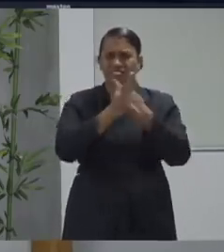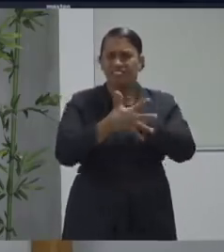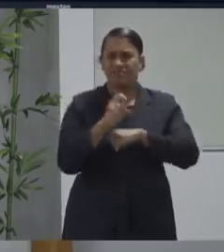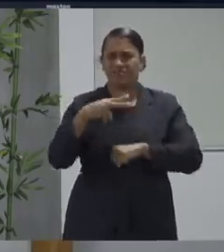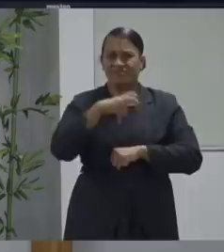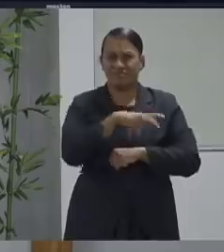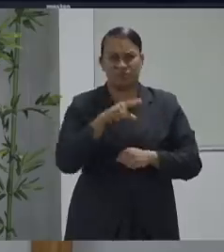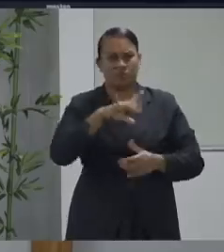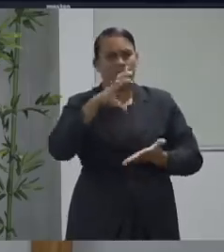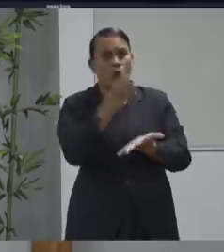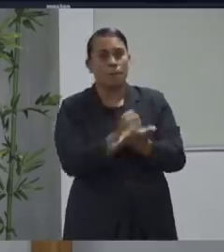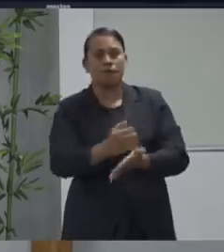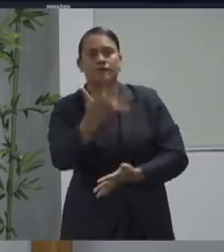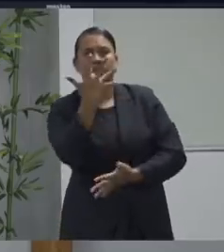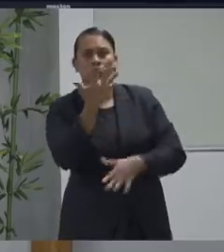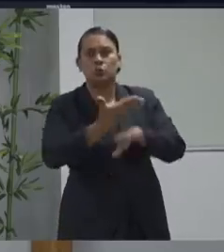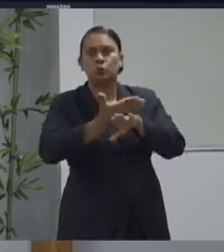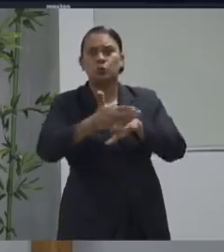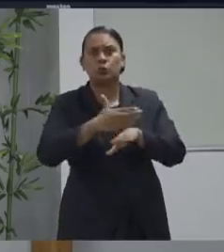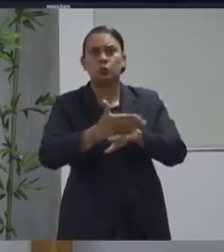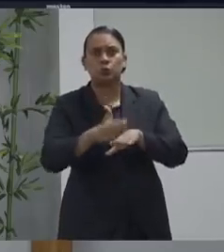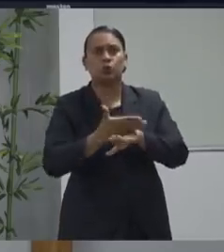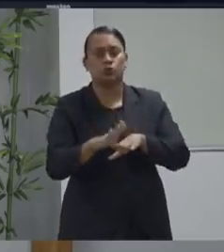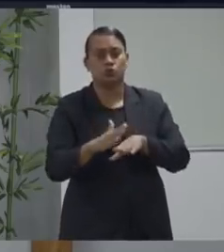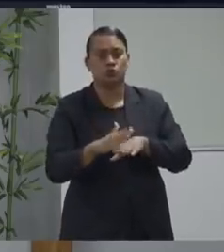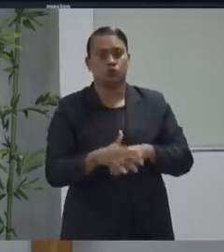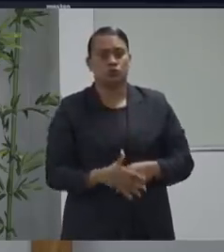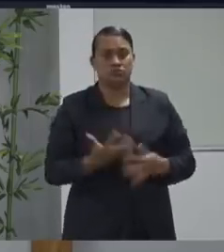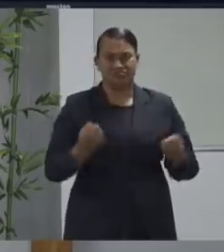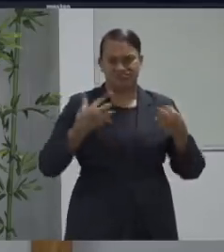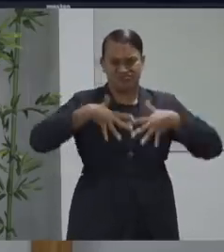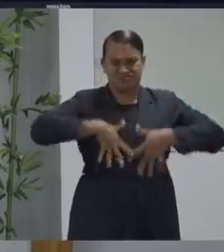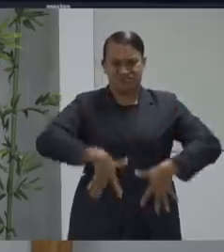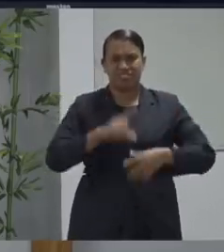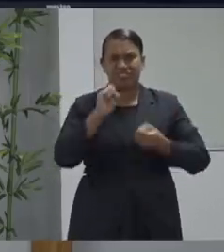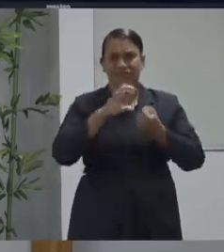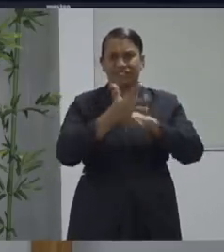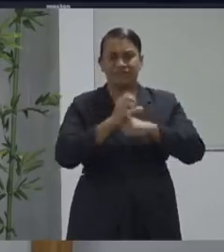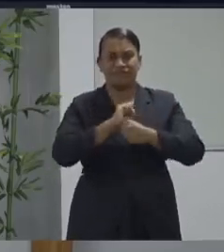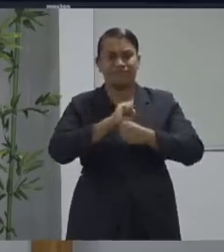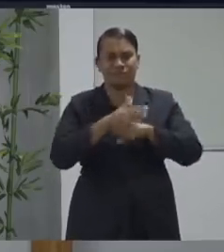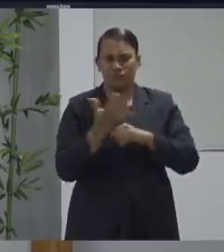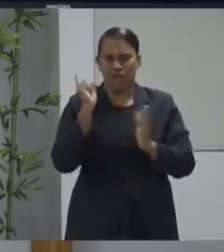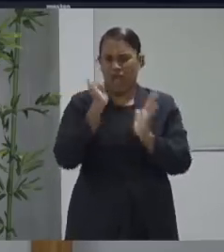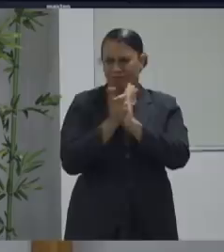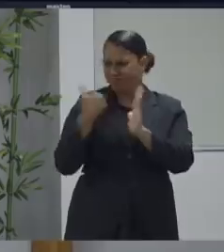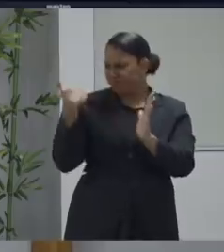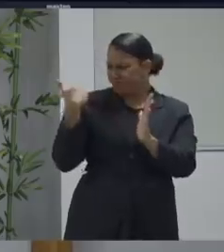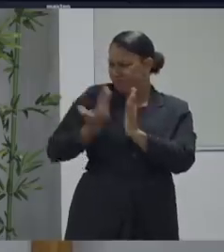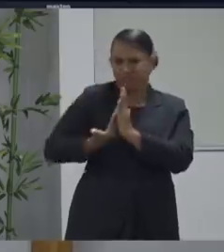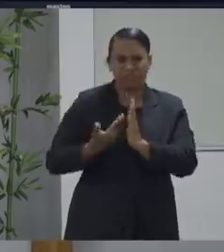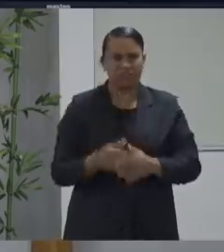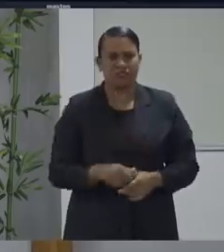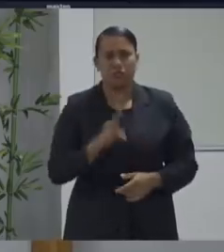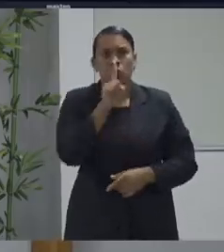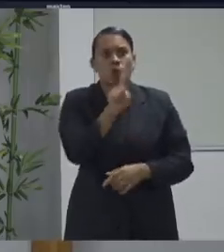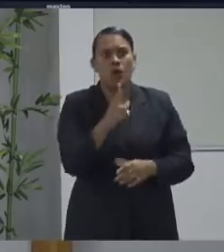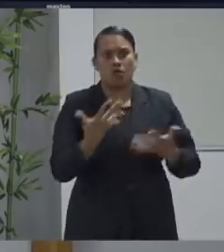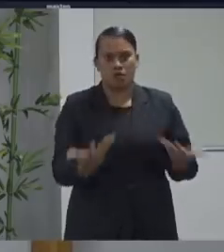confirmed 5 new cases of the coronavirus overnight. This is our single largest jump in